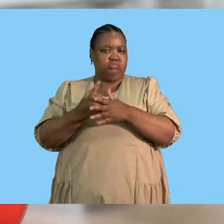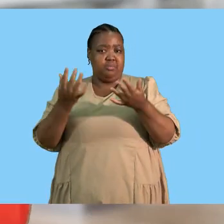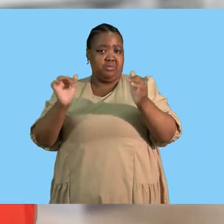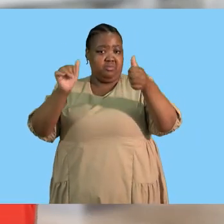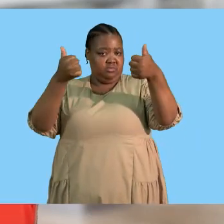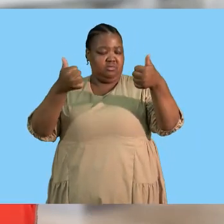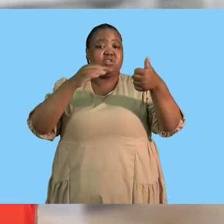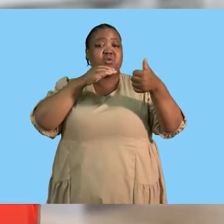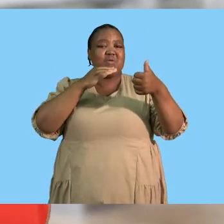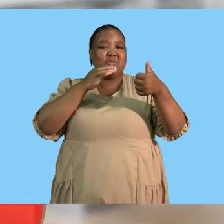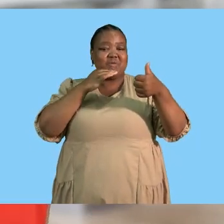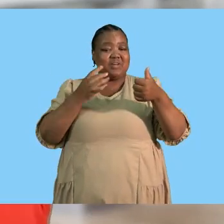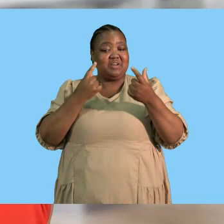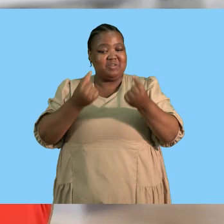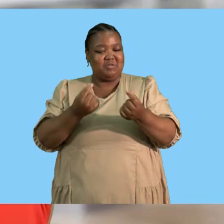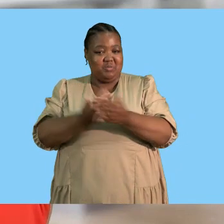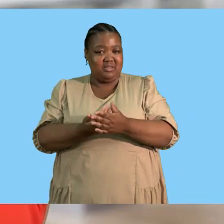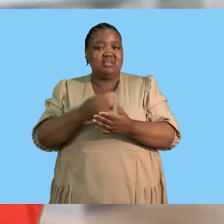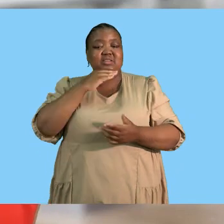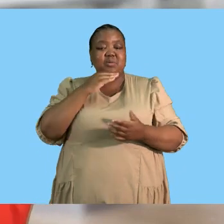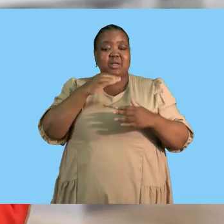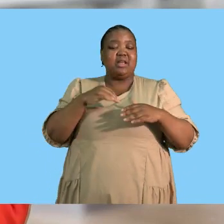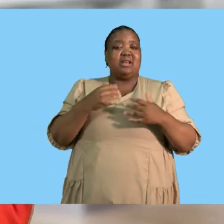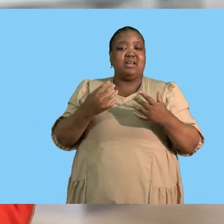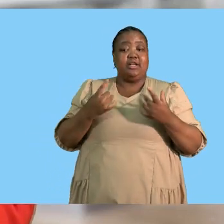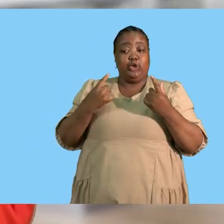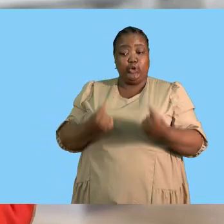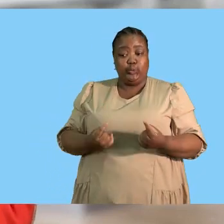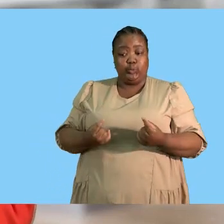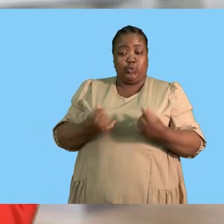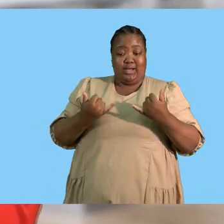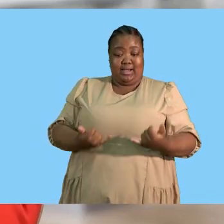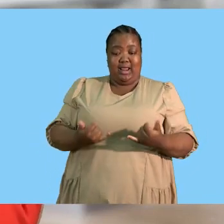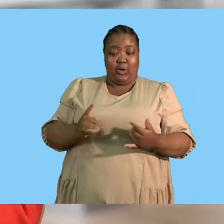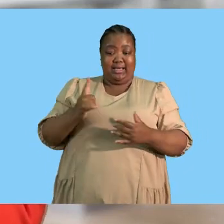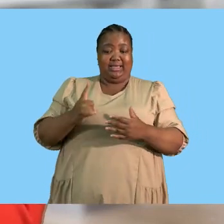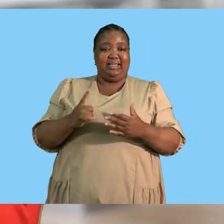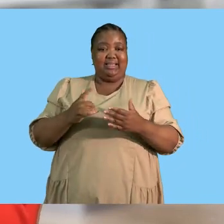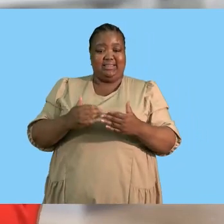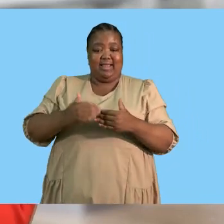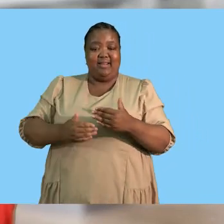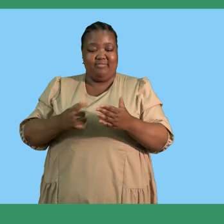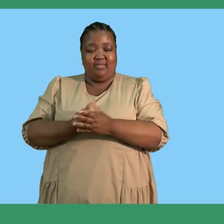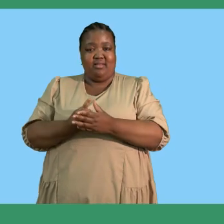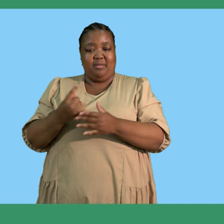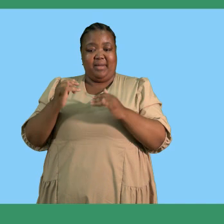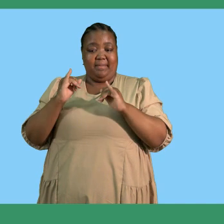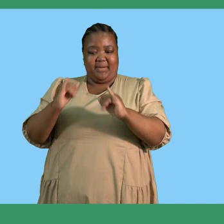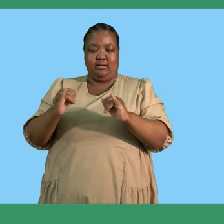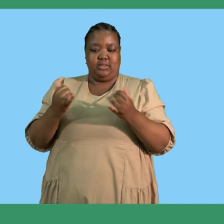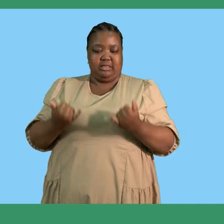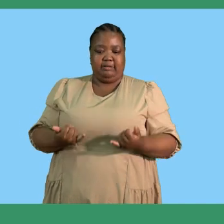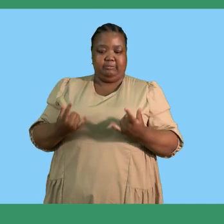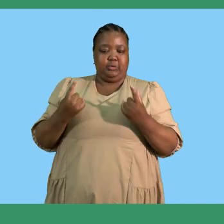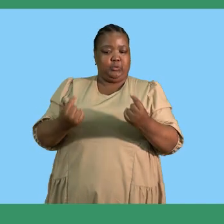that according to this theory, I must do it. But if it's bad, then it means that I should not do it. So that's why